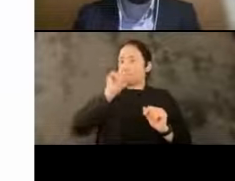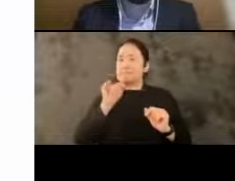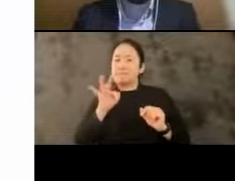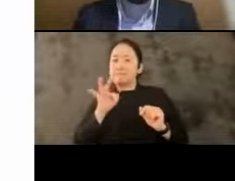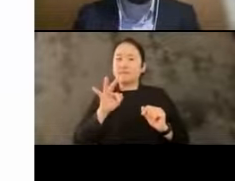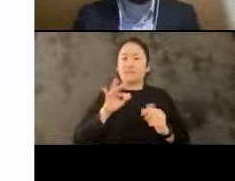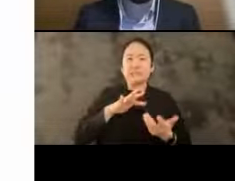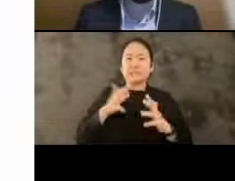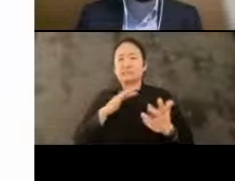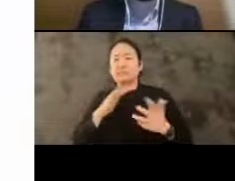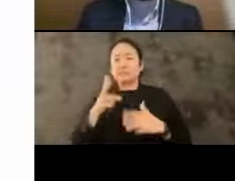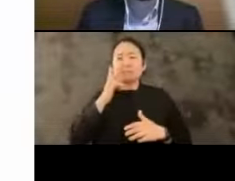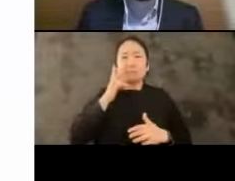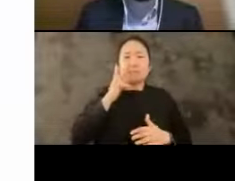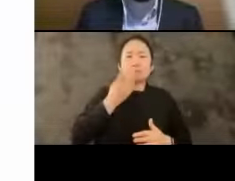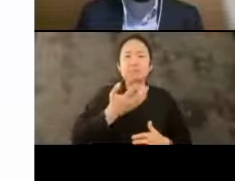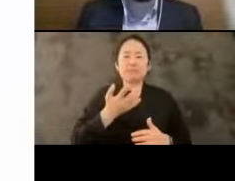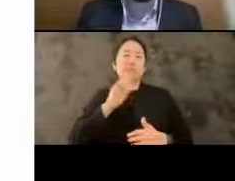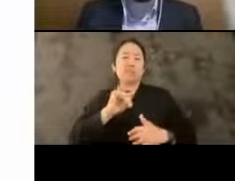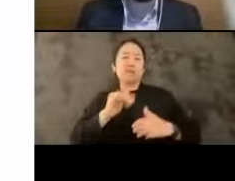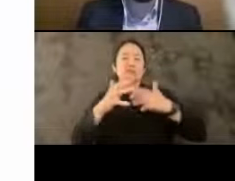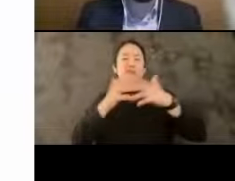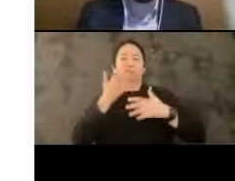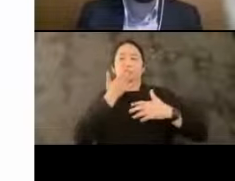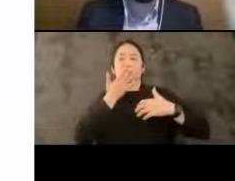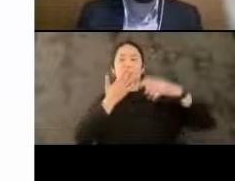represents that sort of